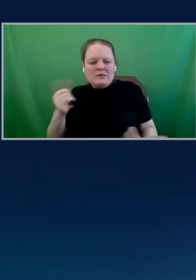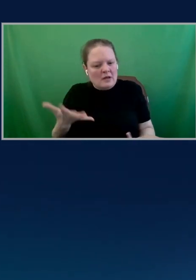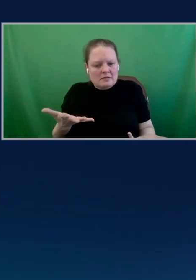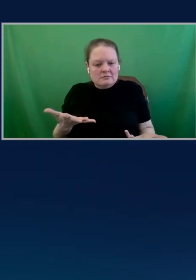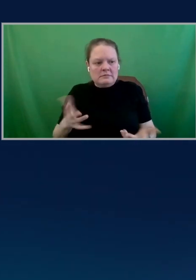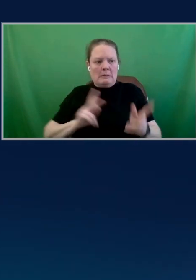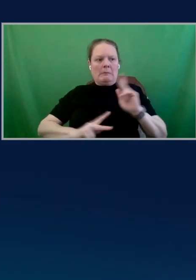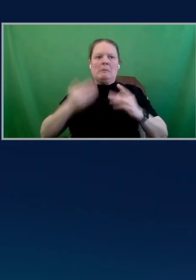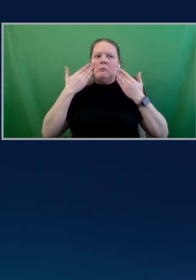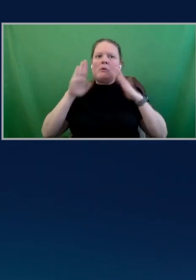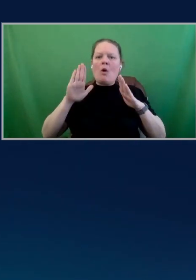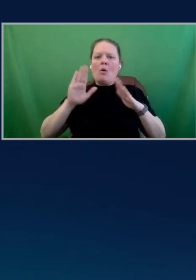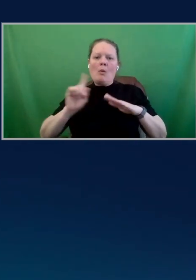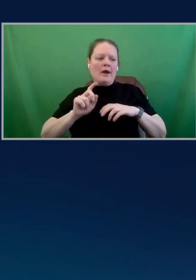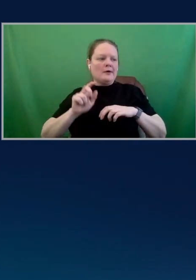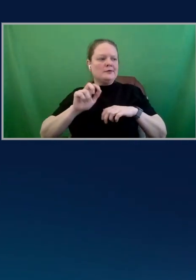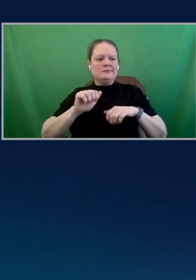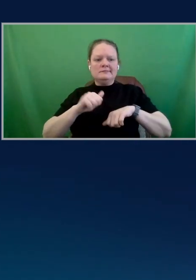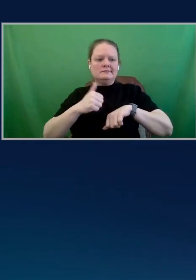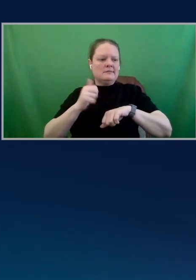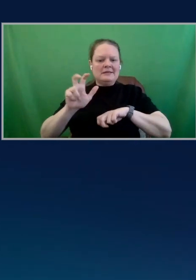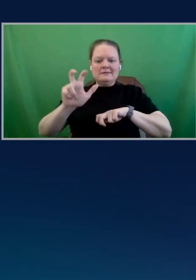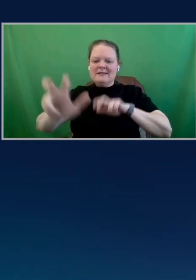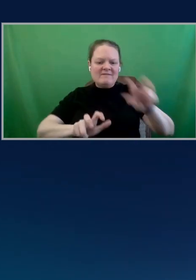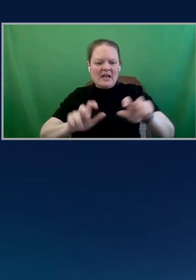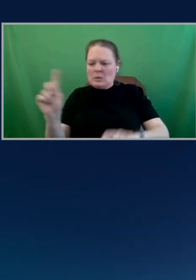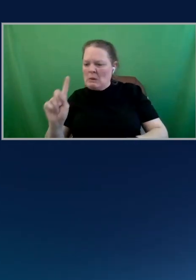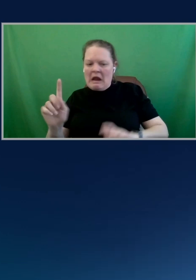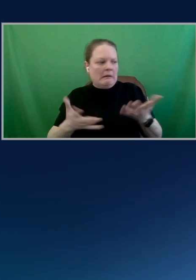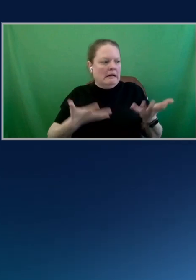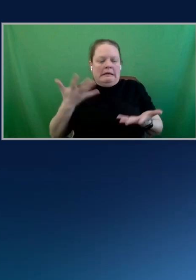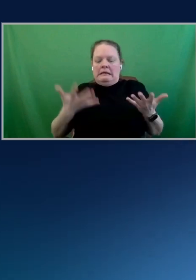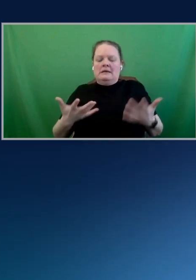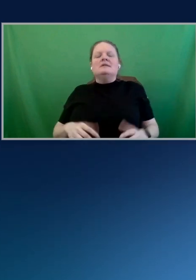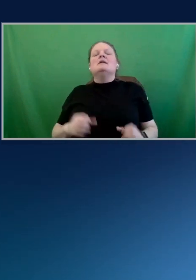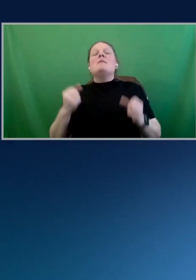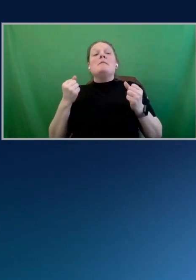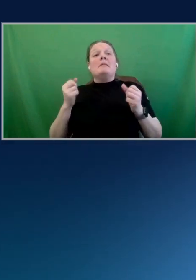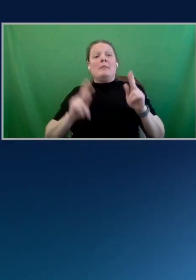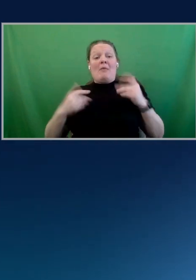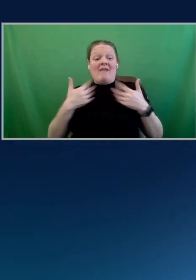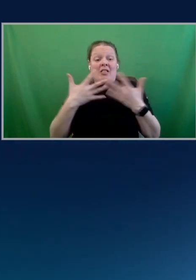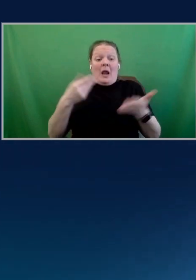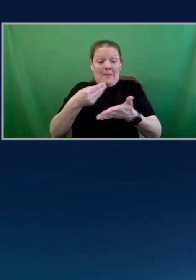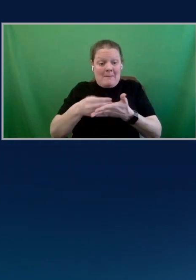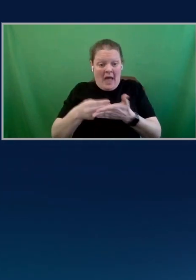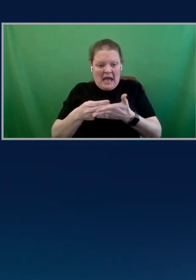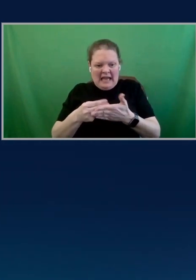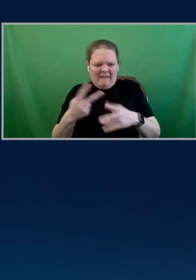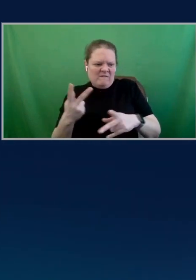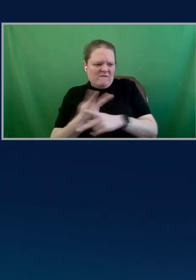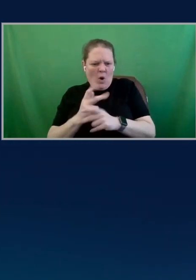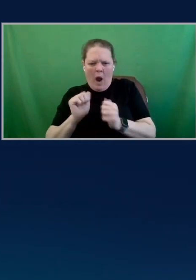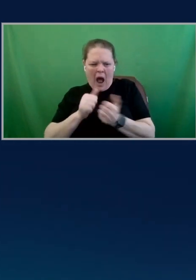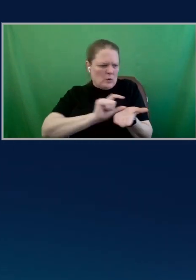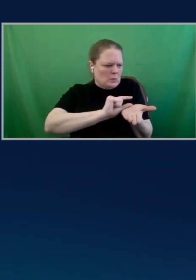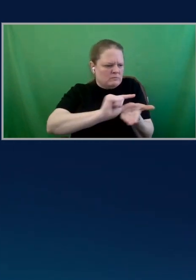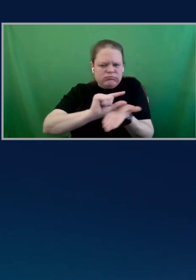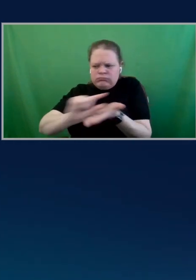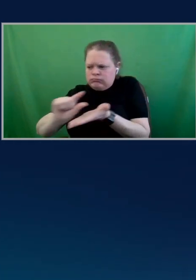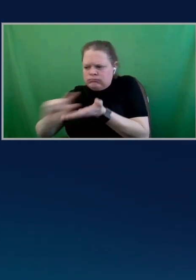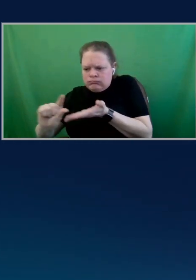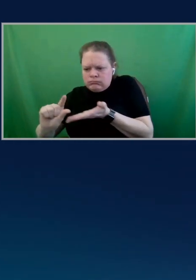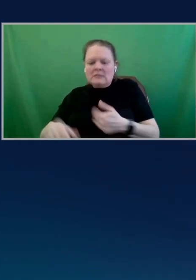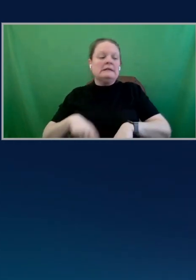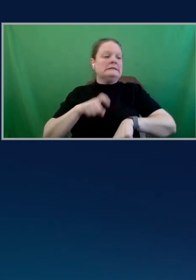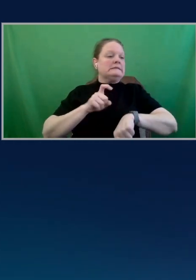place their investment bets right now. So people have a lot of money that they're trying to figure out how to allocate, a lot of time and investment